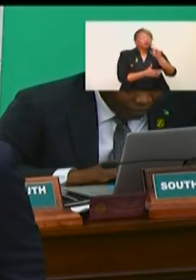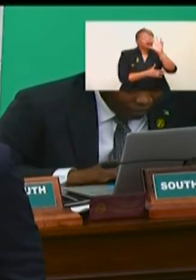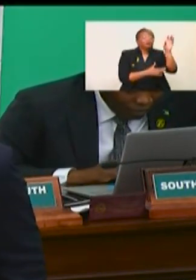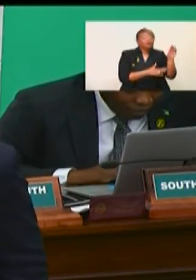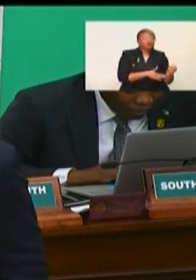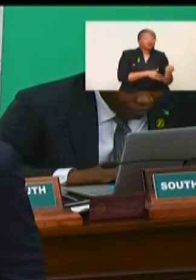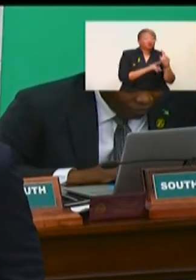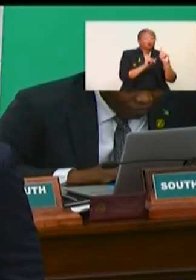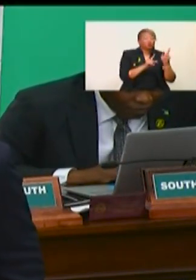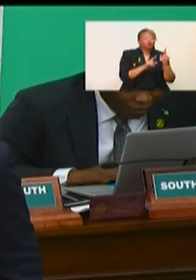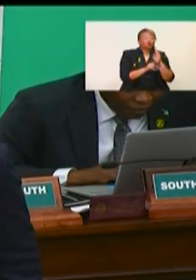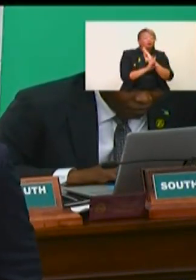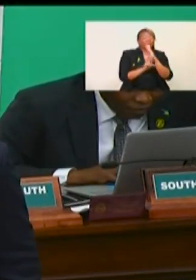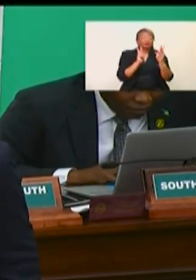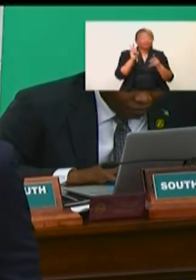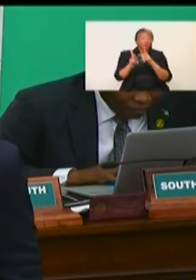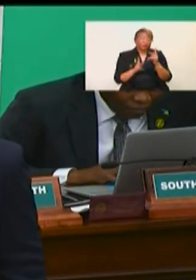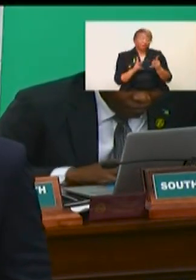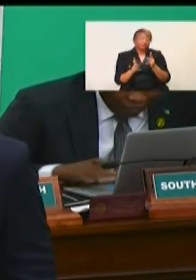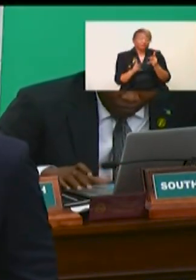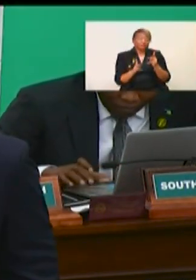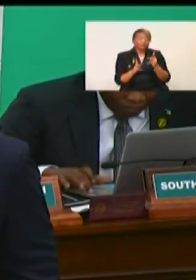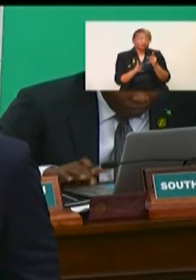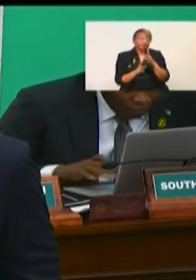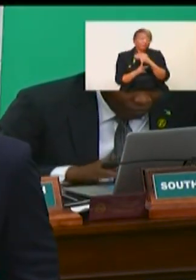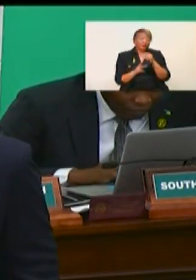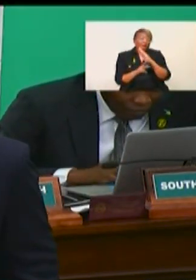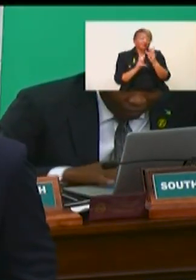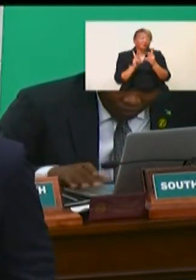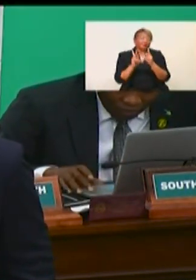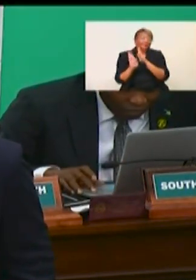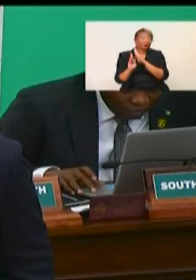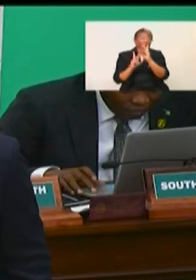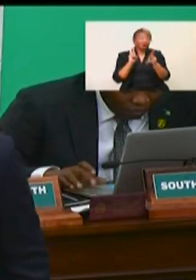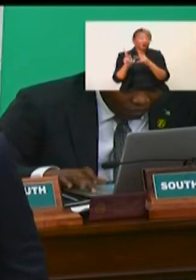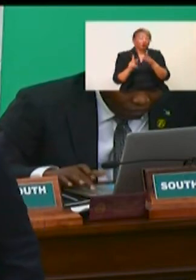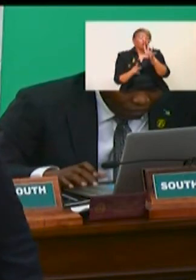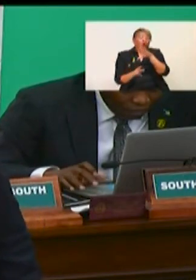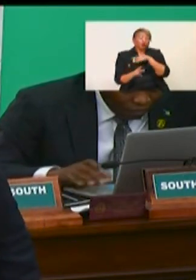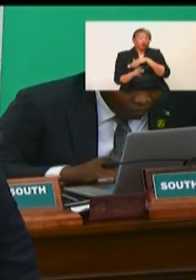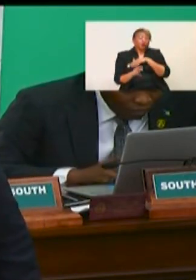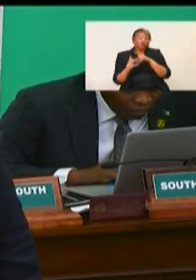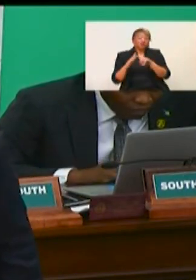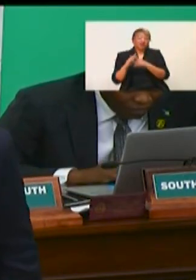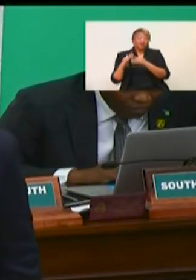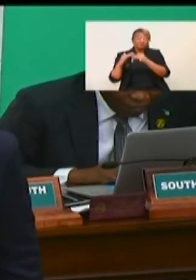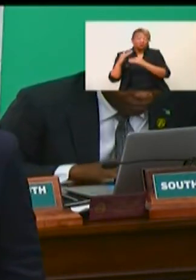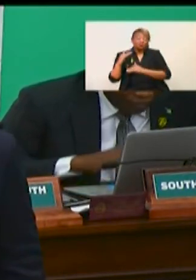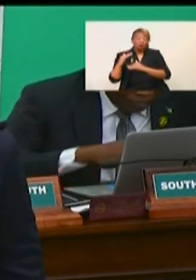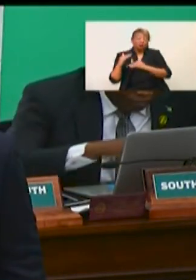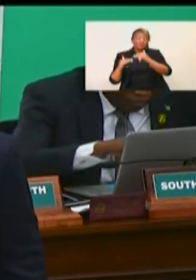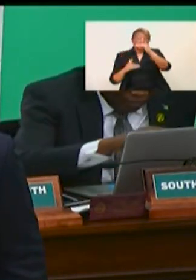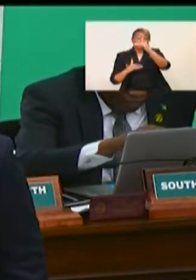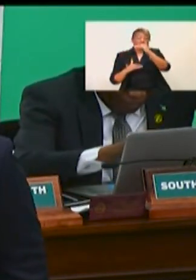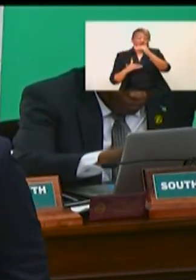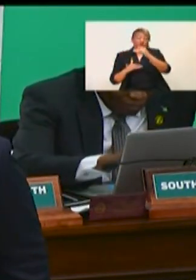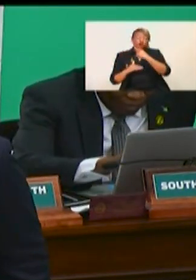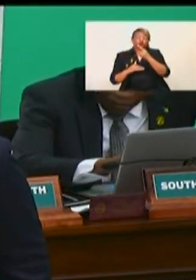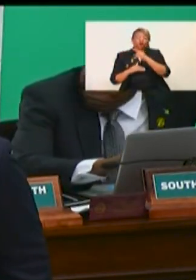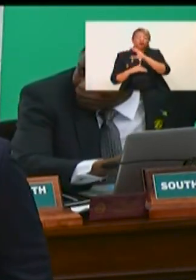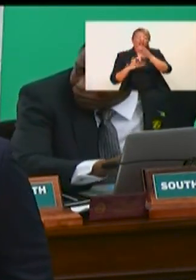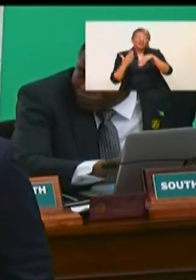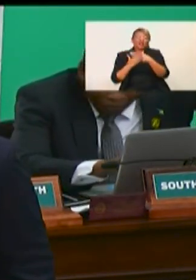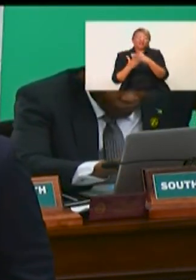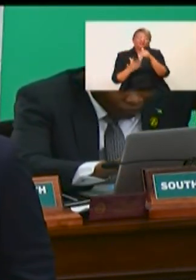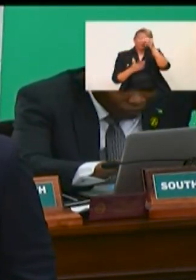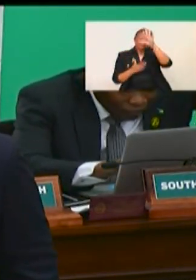51%, goes to the Bahamian people. And the Bahamian people, when I say who owns, it starts from the bottom up, to ensure that every man